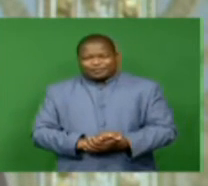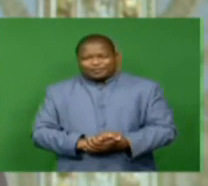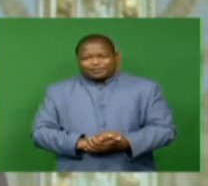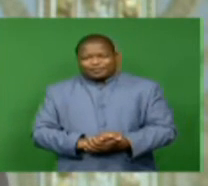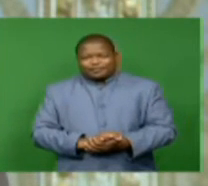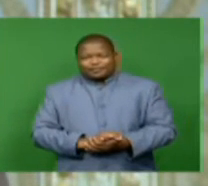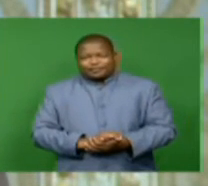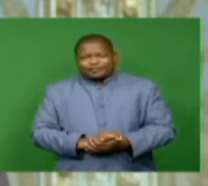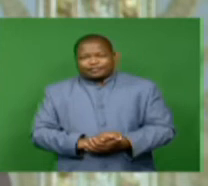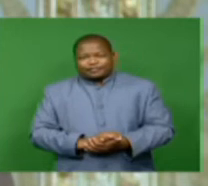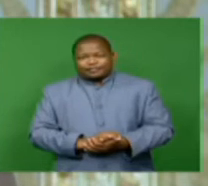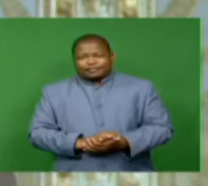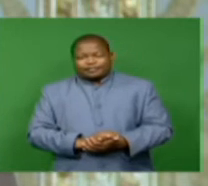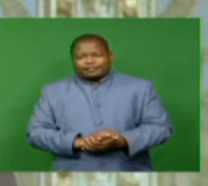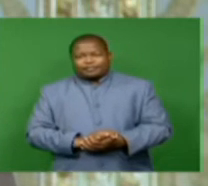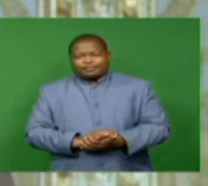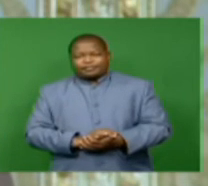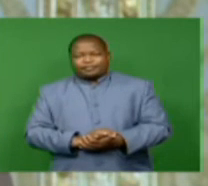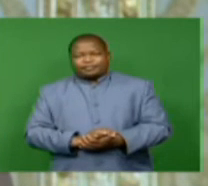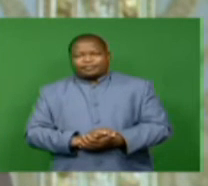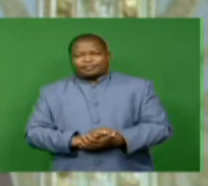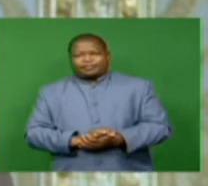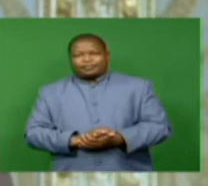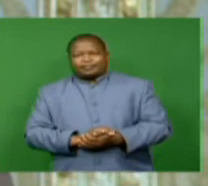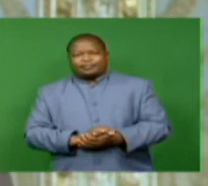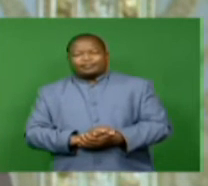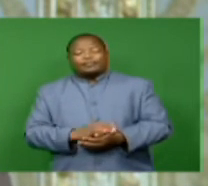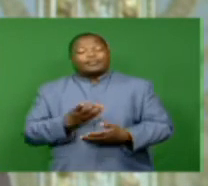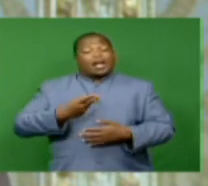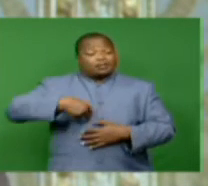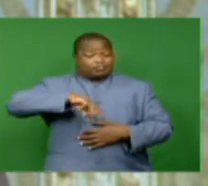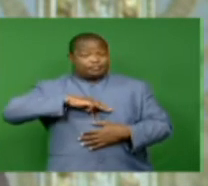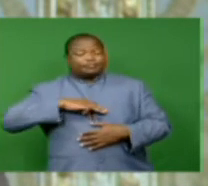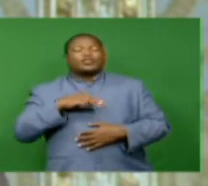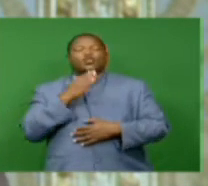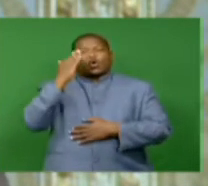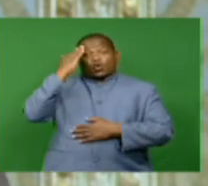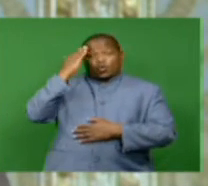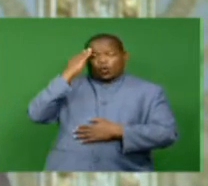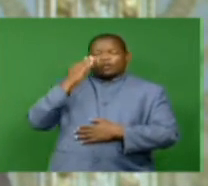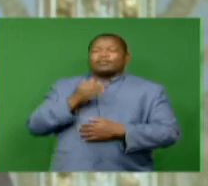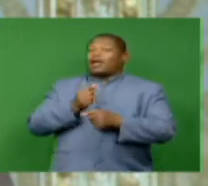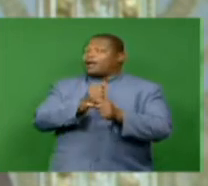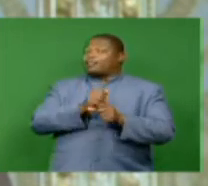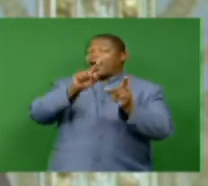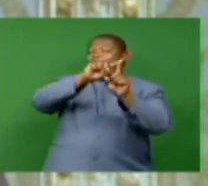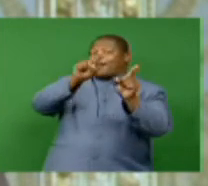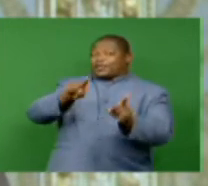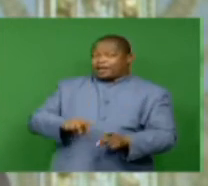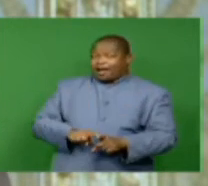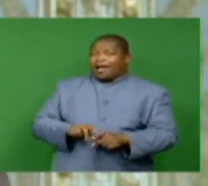Your Excellencies, we are mindful that of the five regions of the African